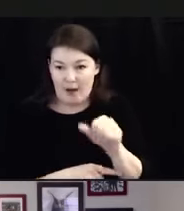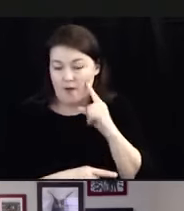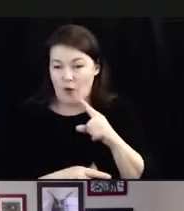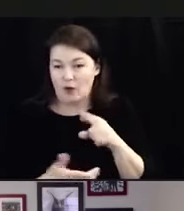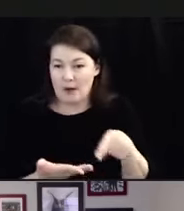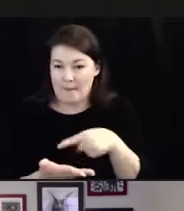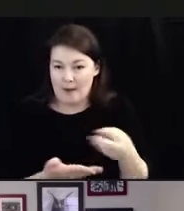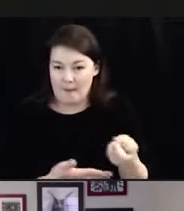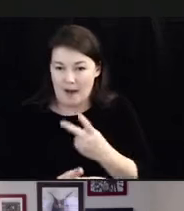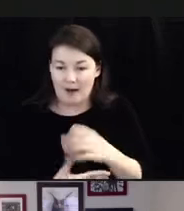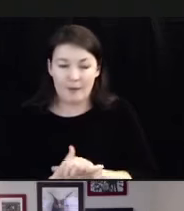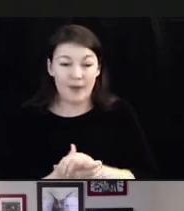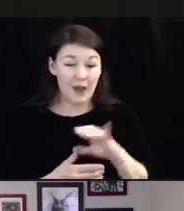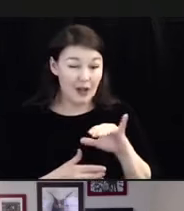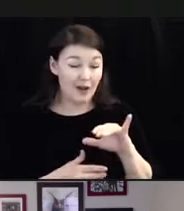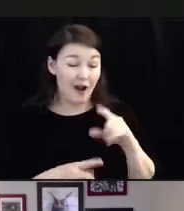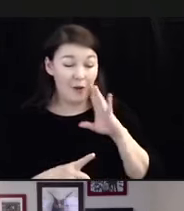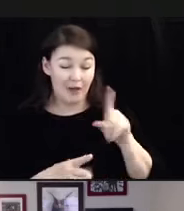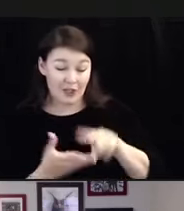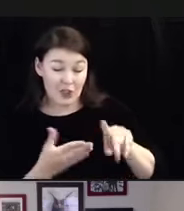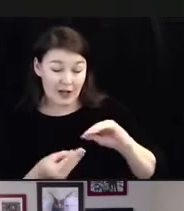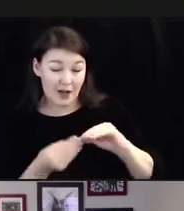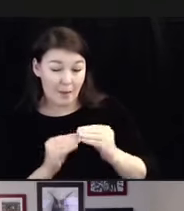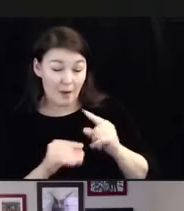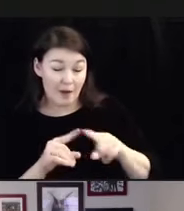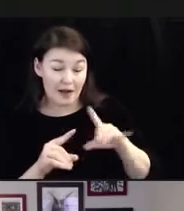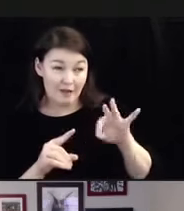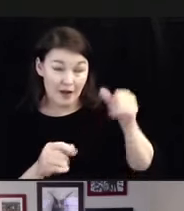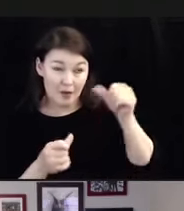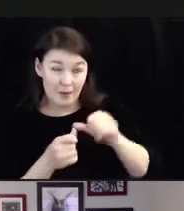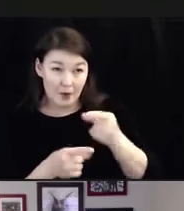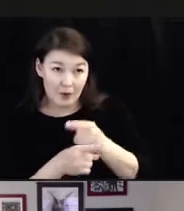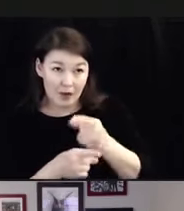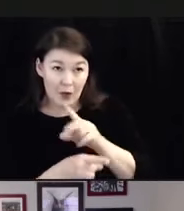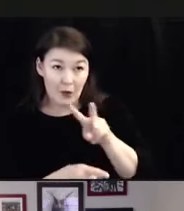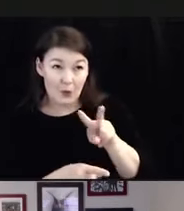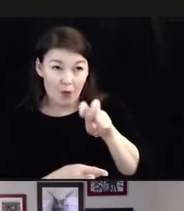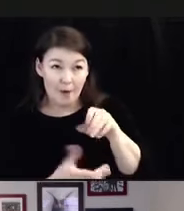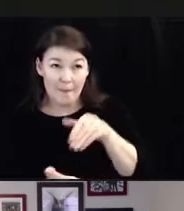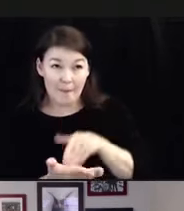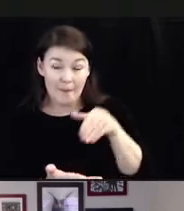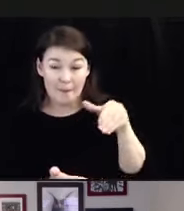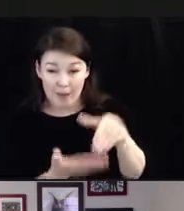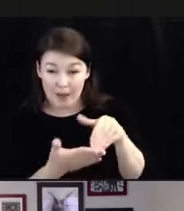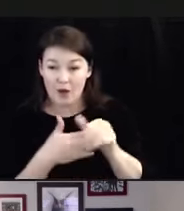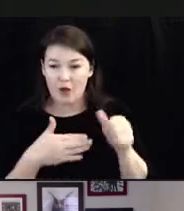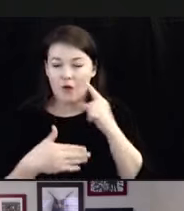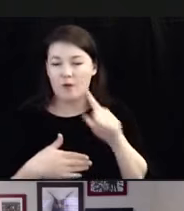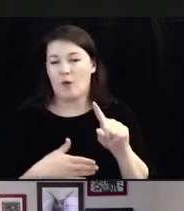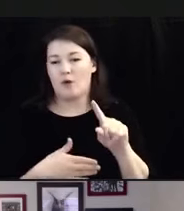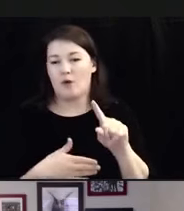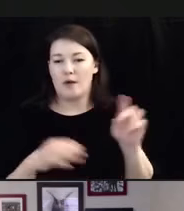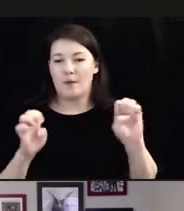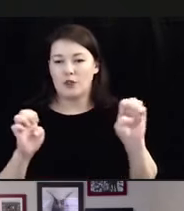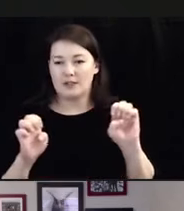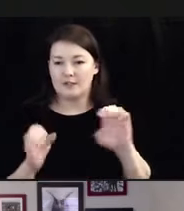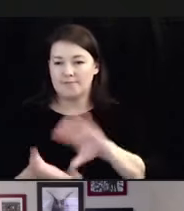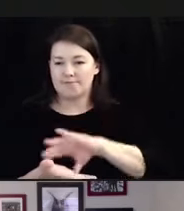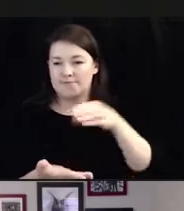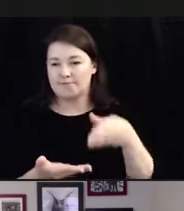have to check the number, but if memory serves me correctly, $200 million for the emergency fund, which we